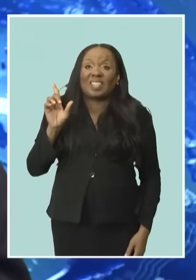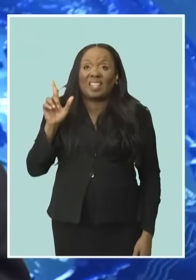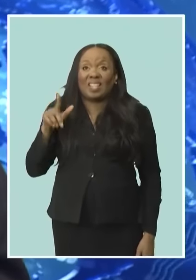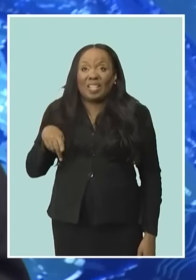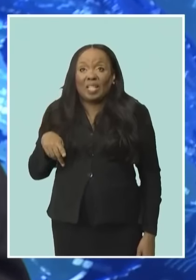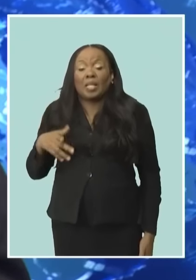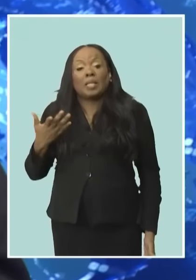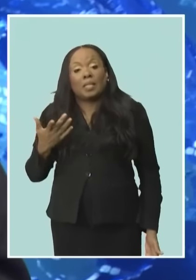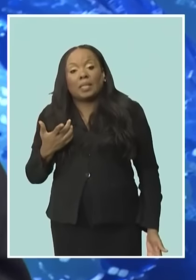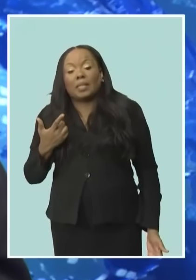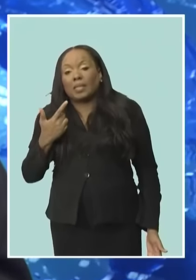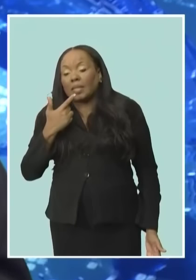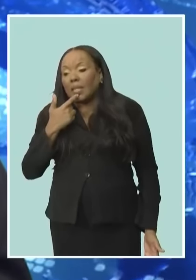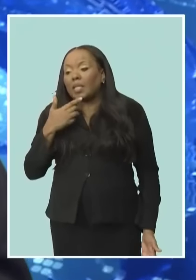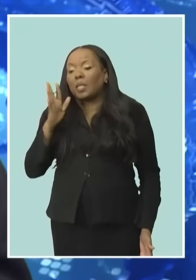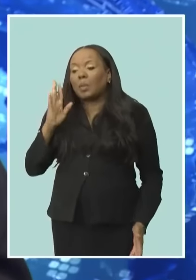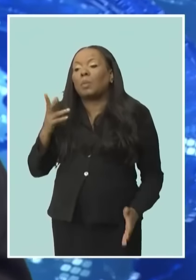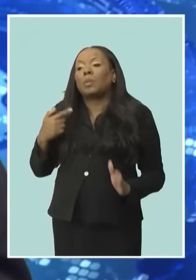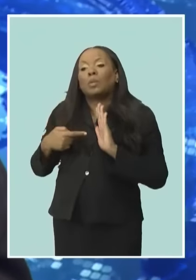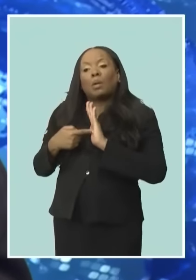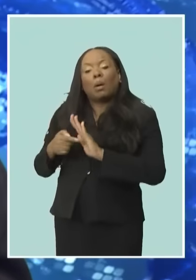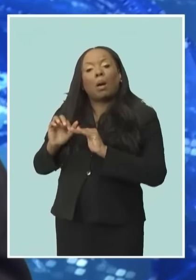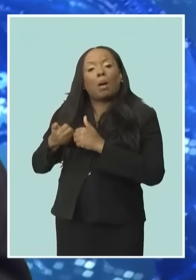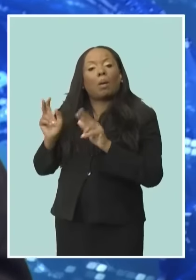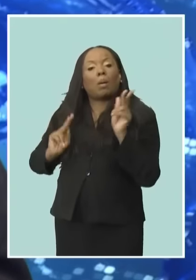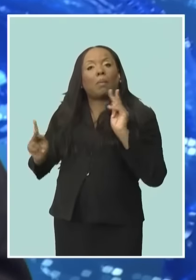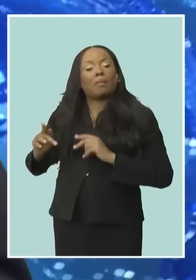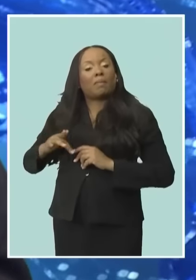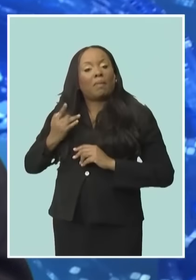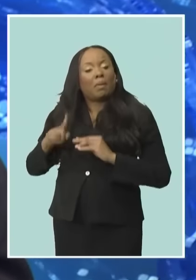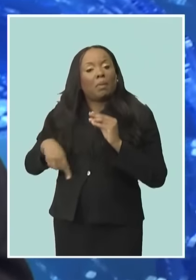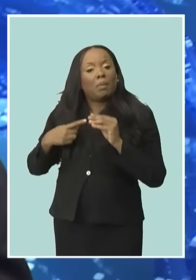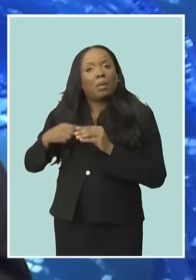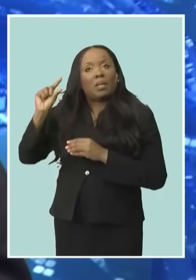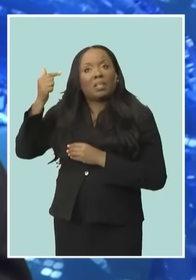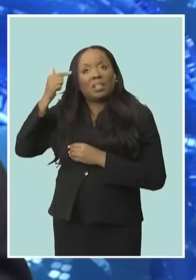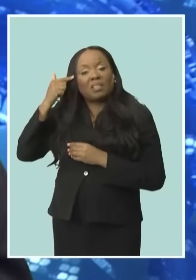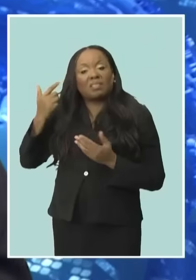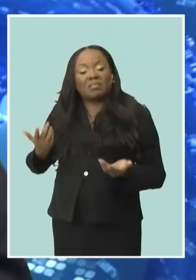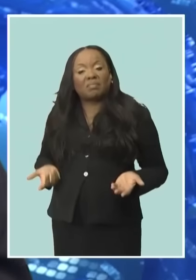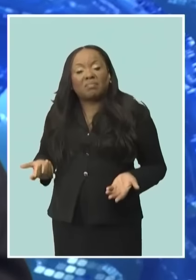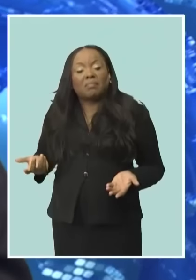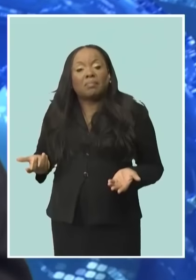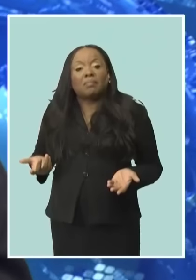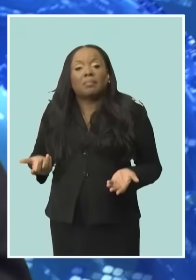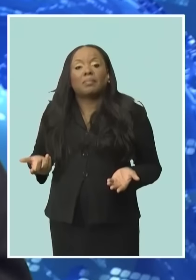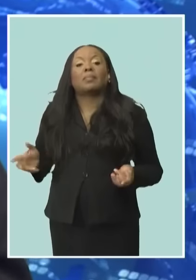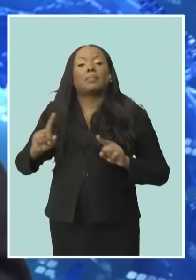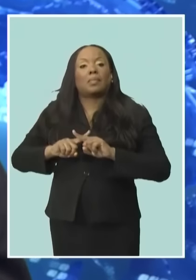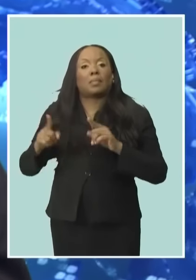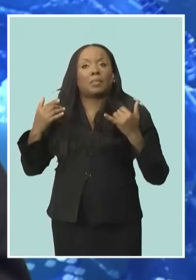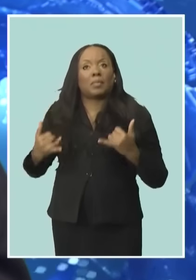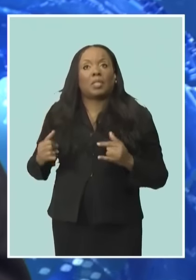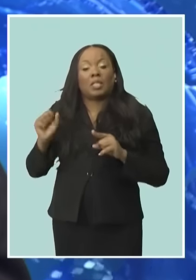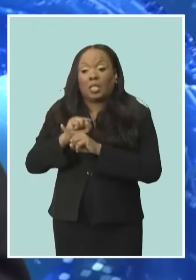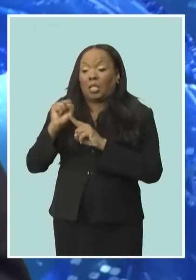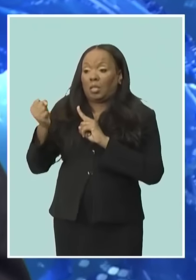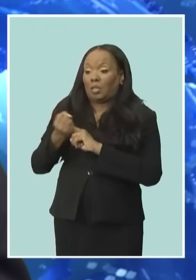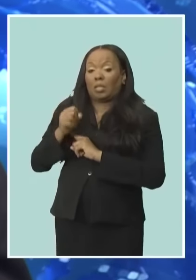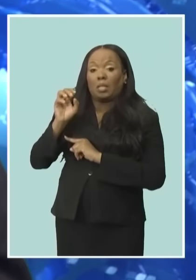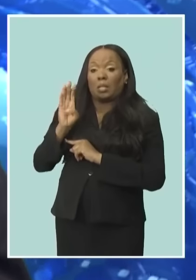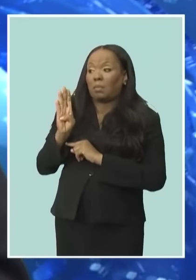referendum on the performance of the government. In my view, that was odd messaging because it's a situation in which the